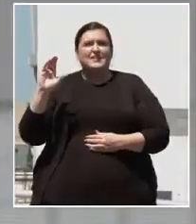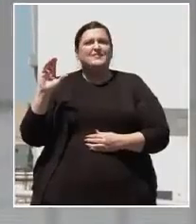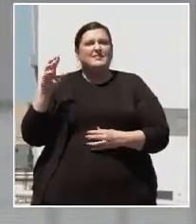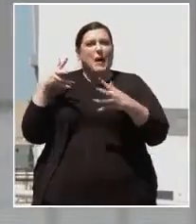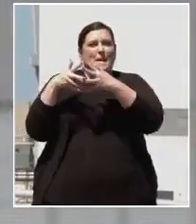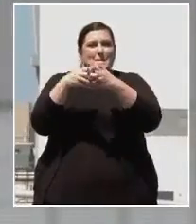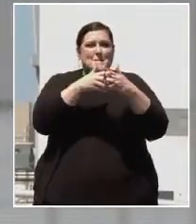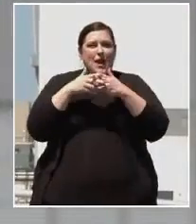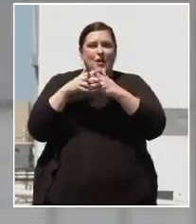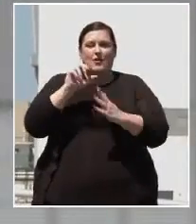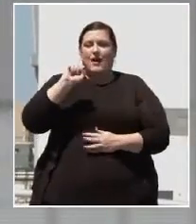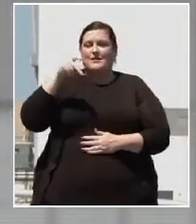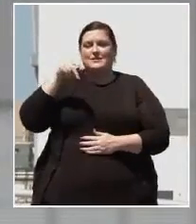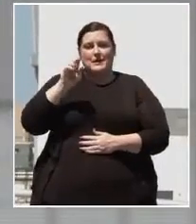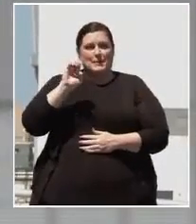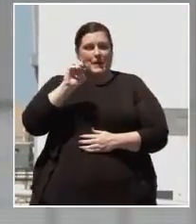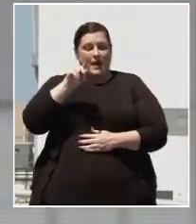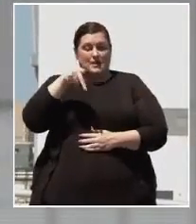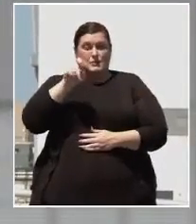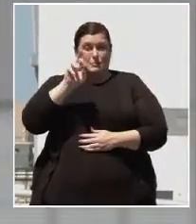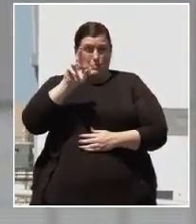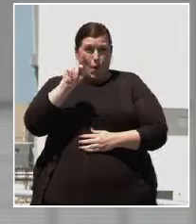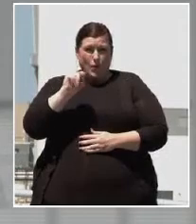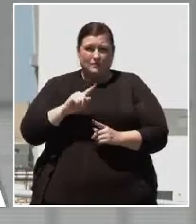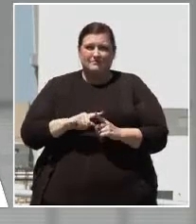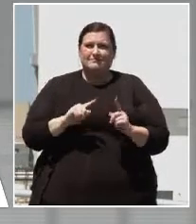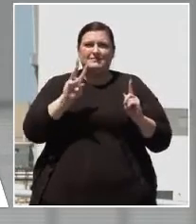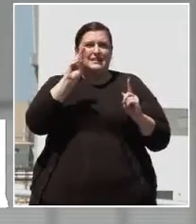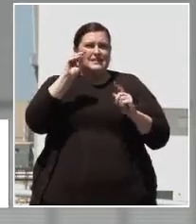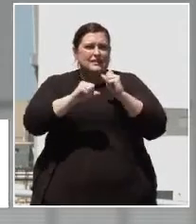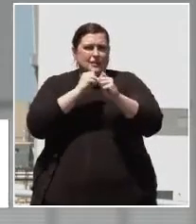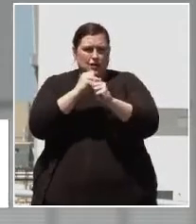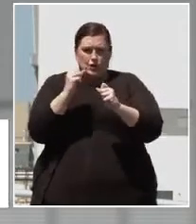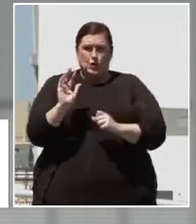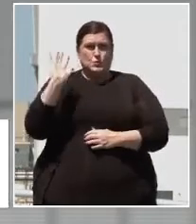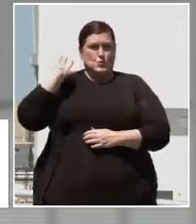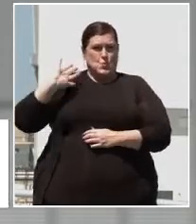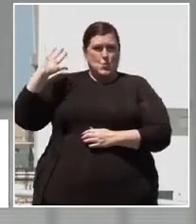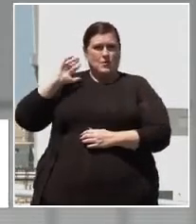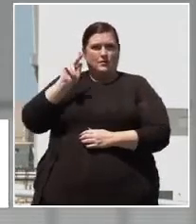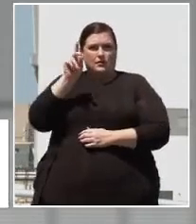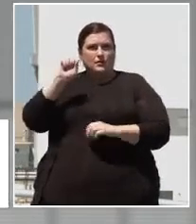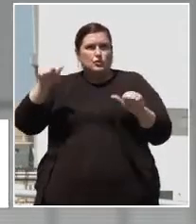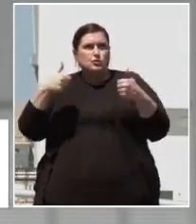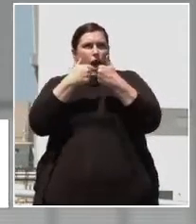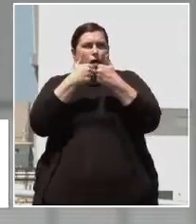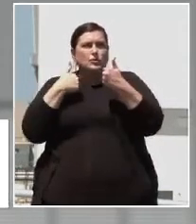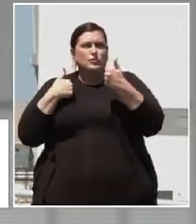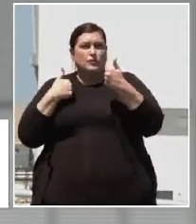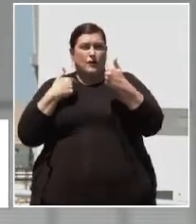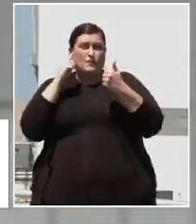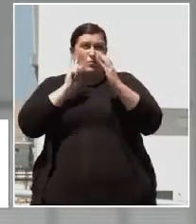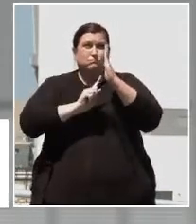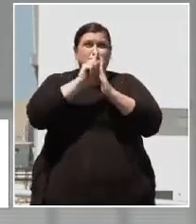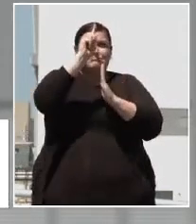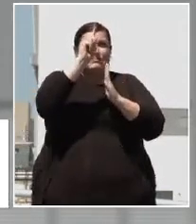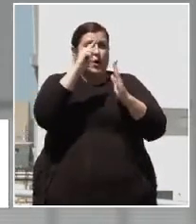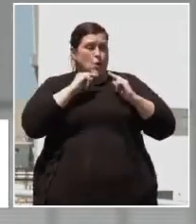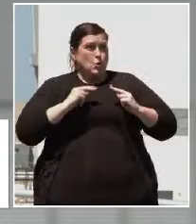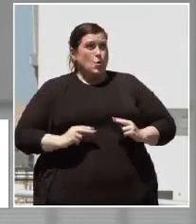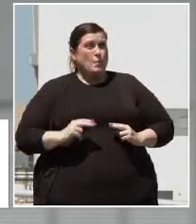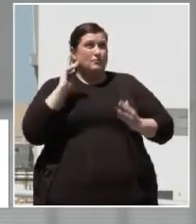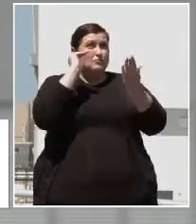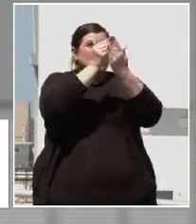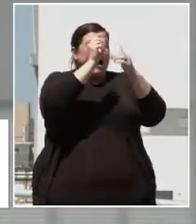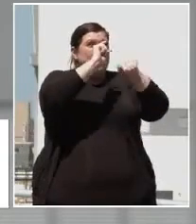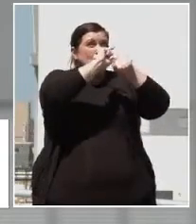60 years ago Kennedy was established to meet the challenge of Landing a human on the moon and returning him safely to Earth and for